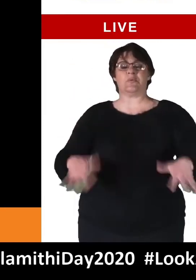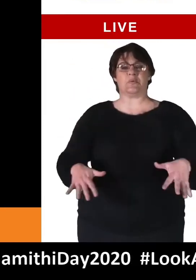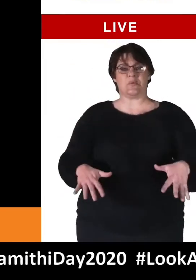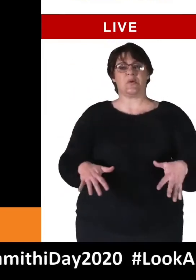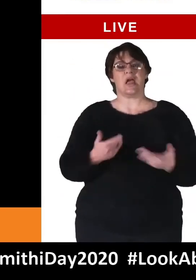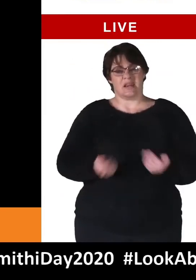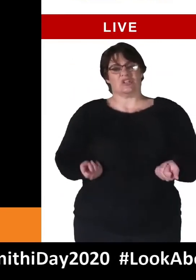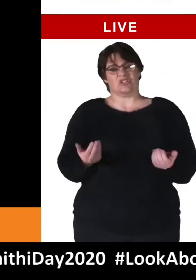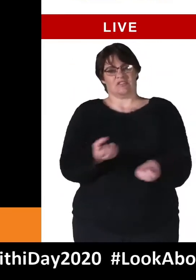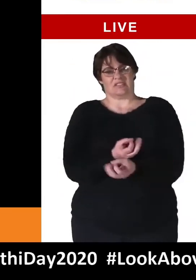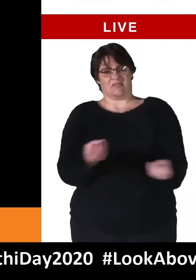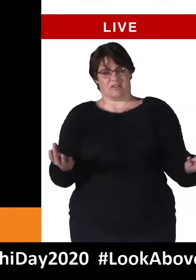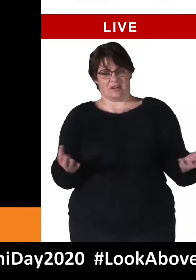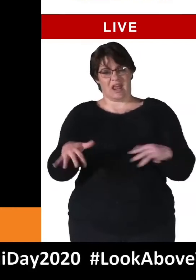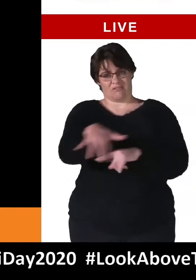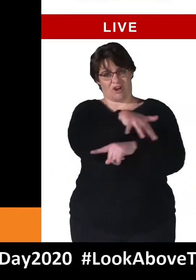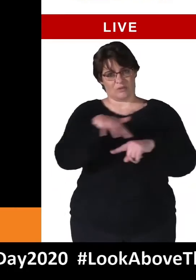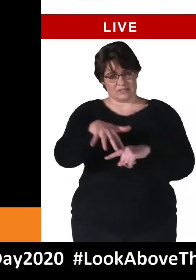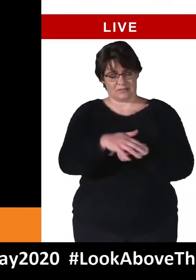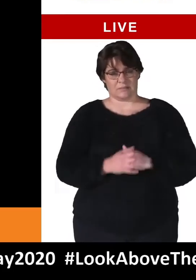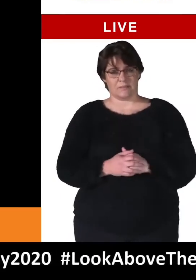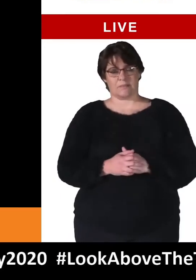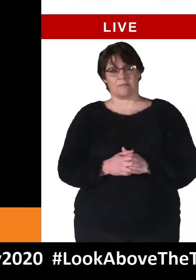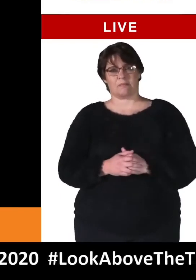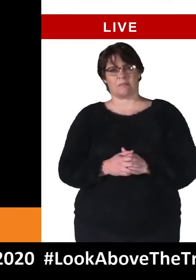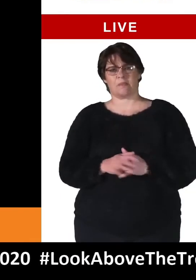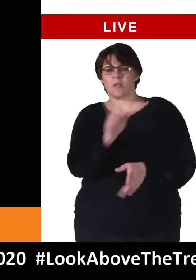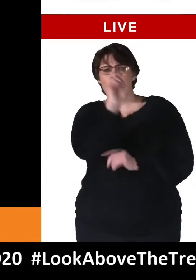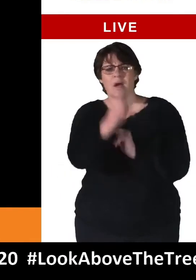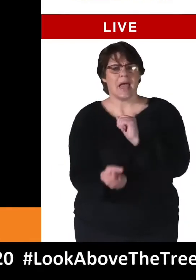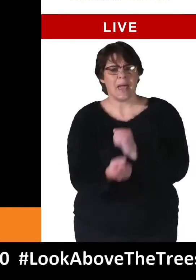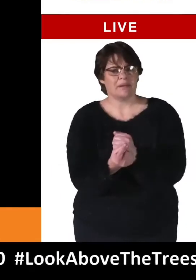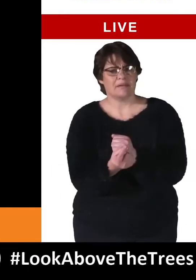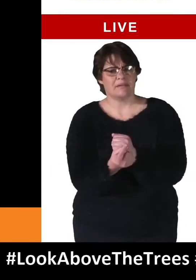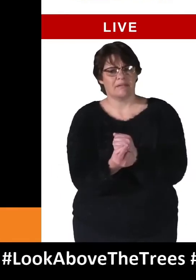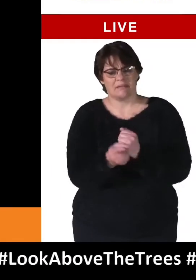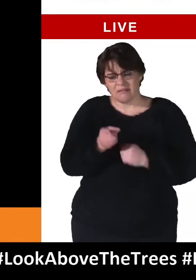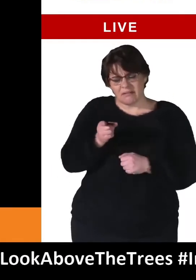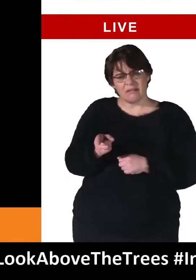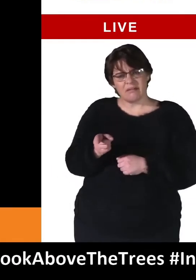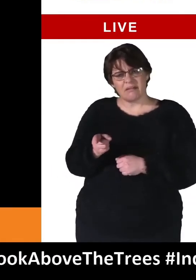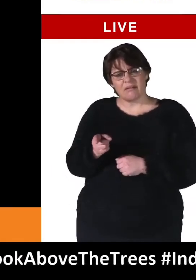in the service delivery environment. What happens then to the